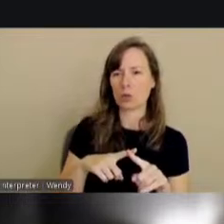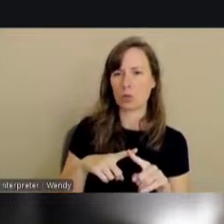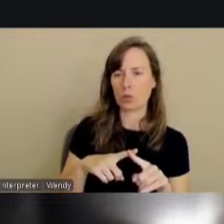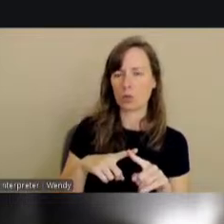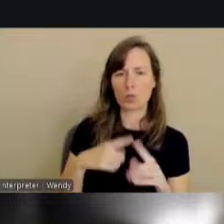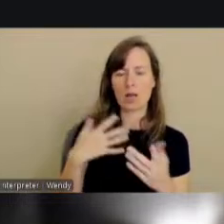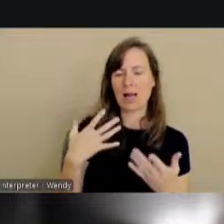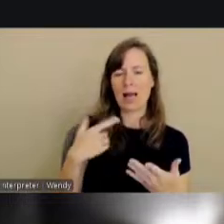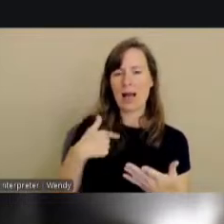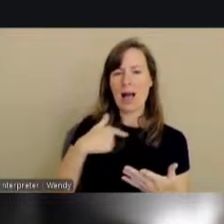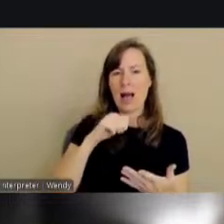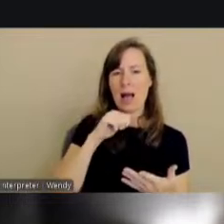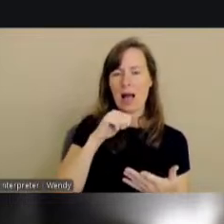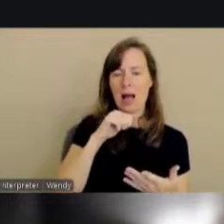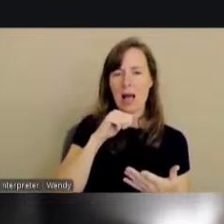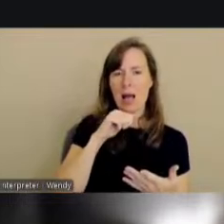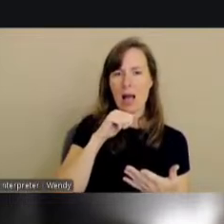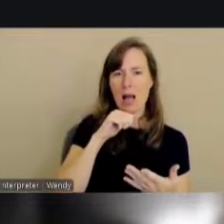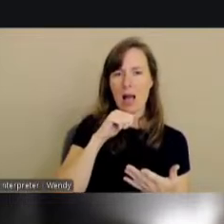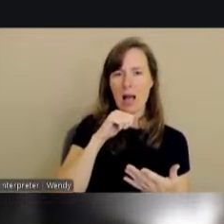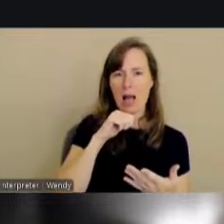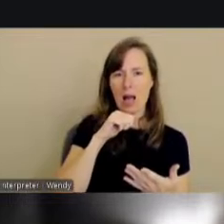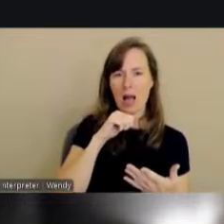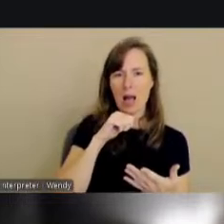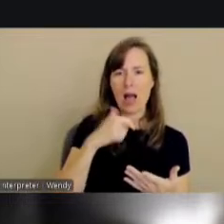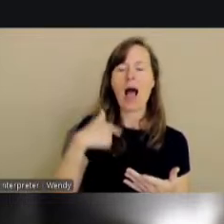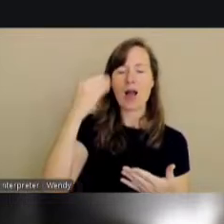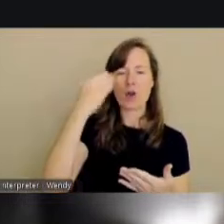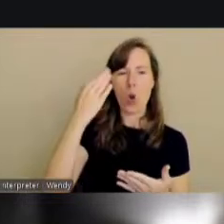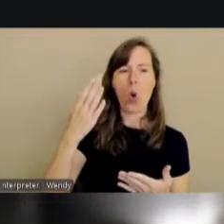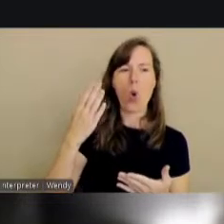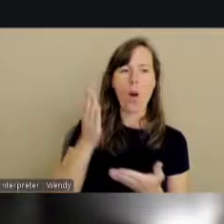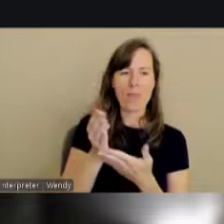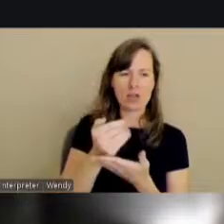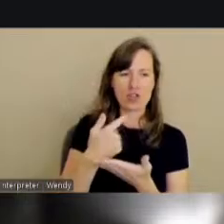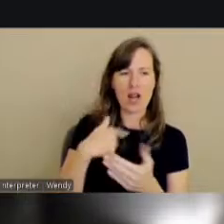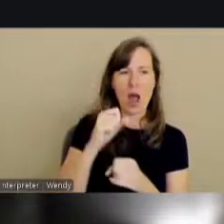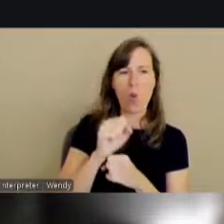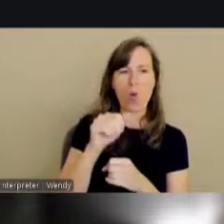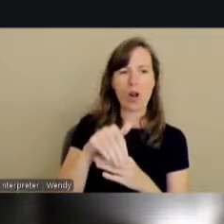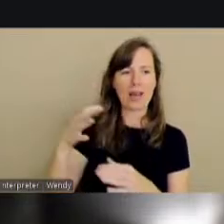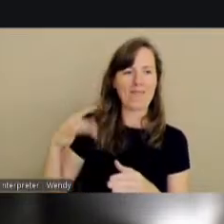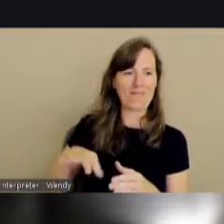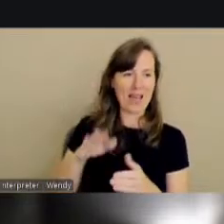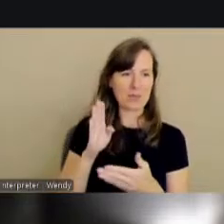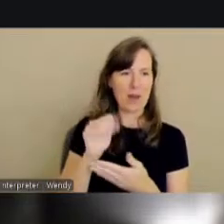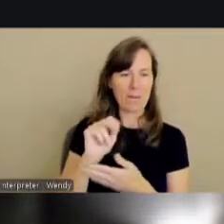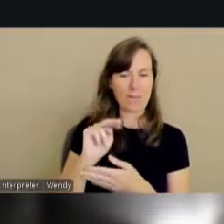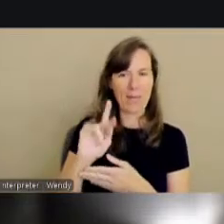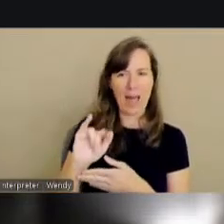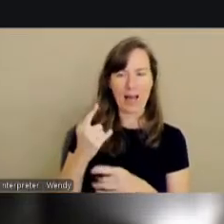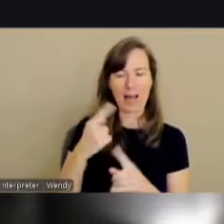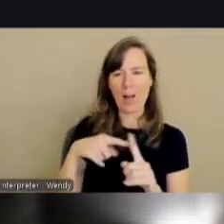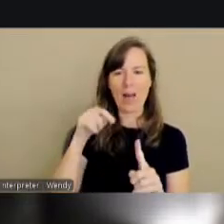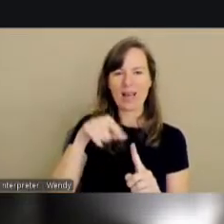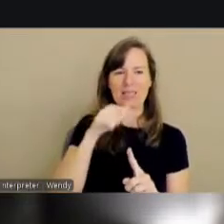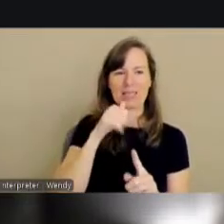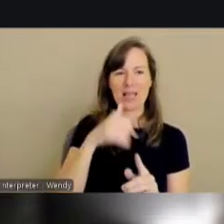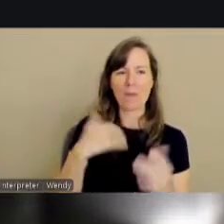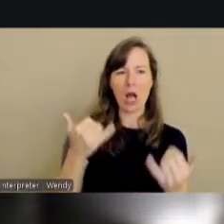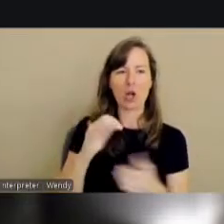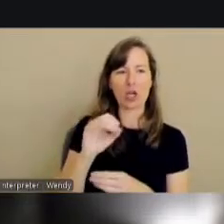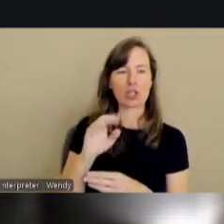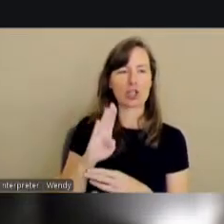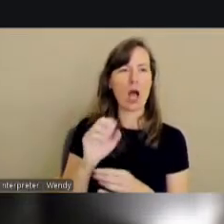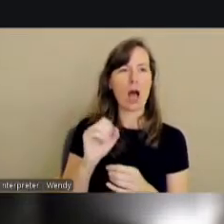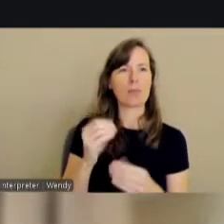I know budget, I worked in investment banking, but this is not my current job. So what is the best way